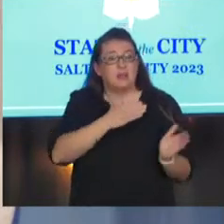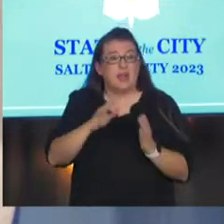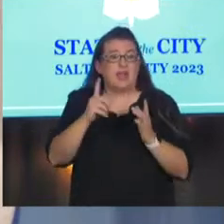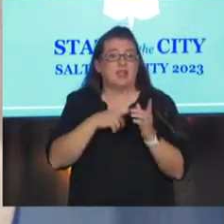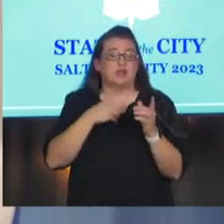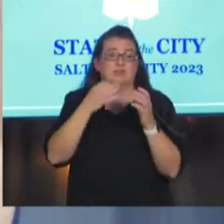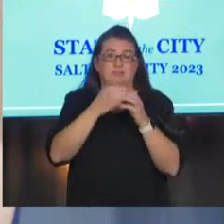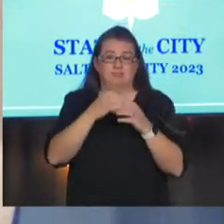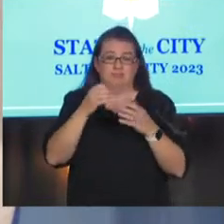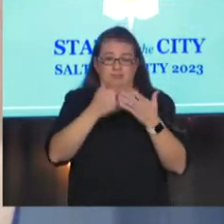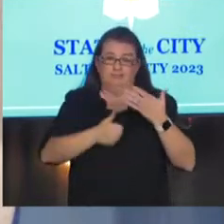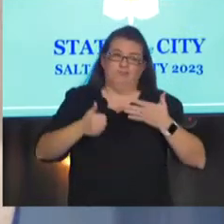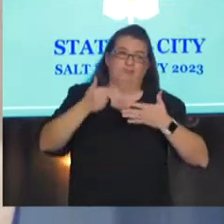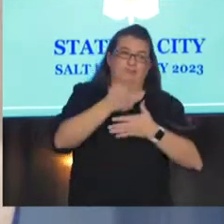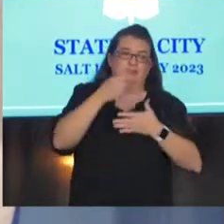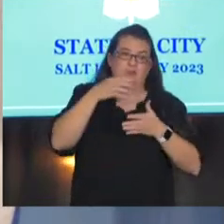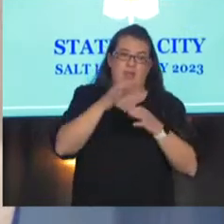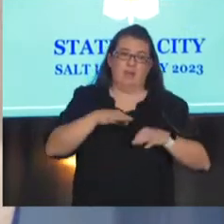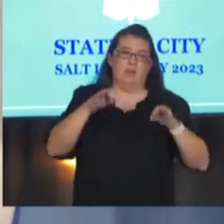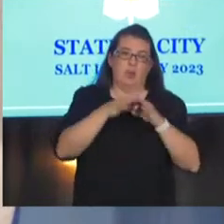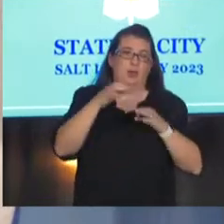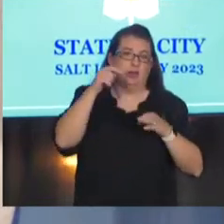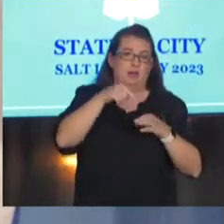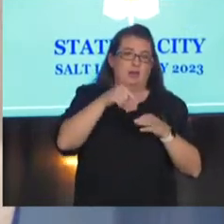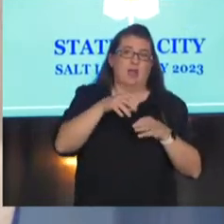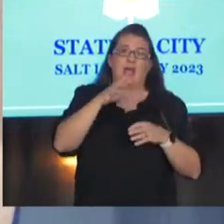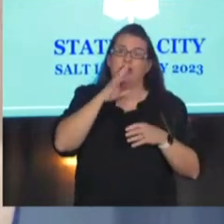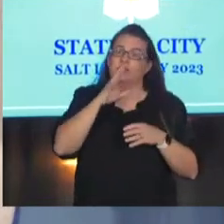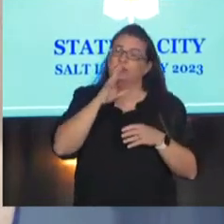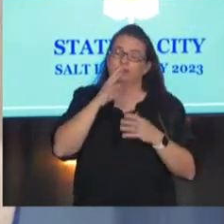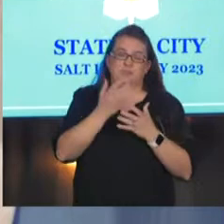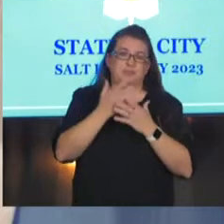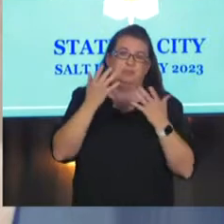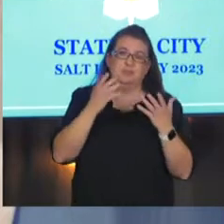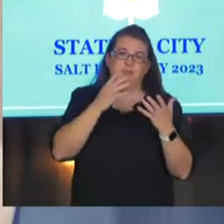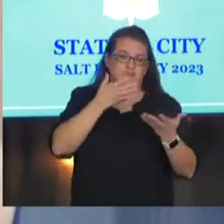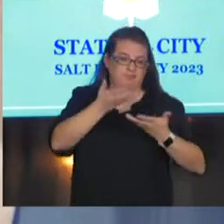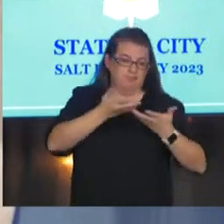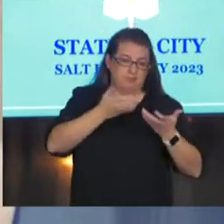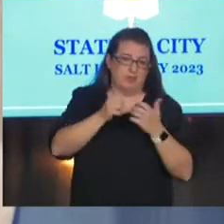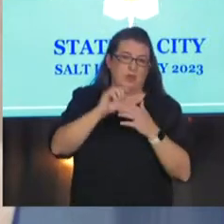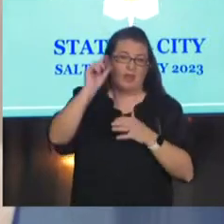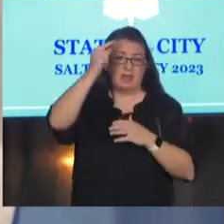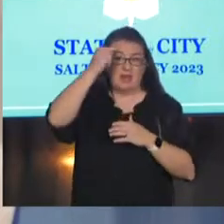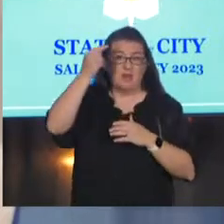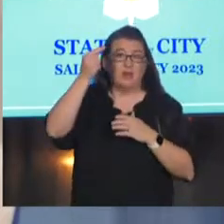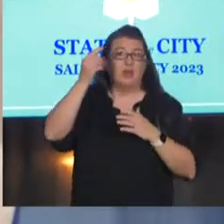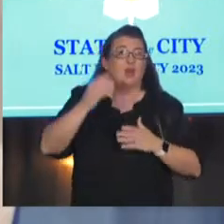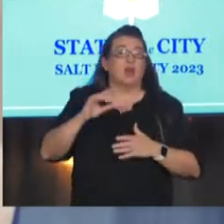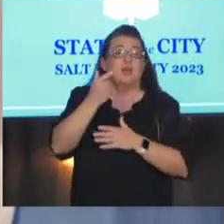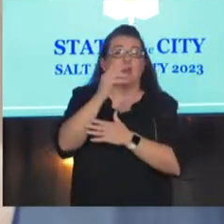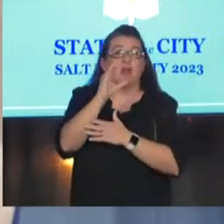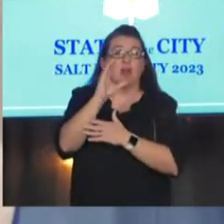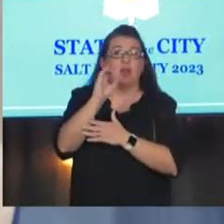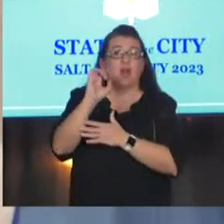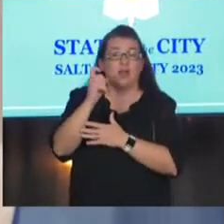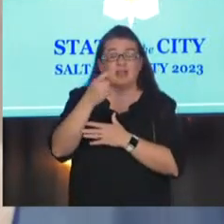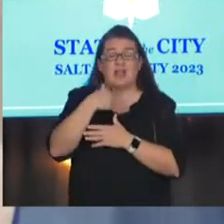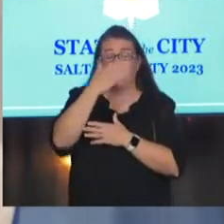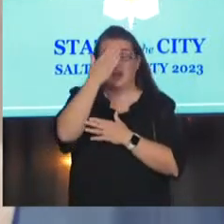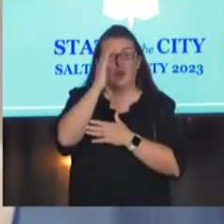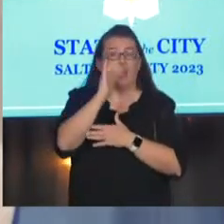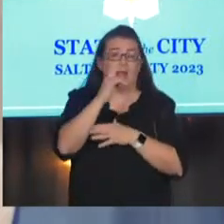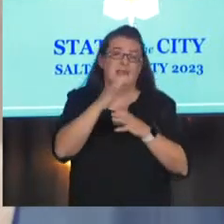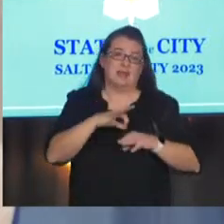session. I'm grateful for that. And I've spoken at length with Governor Cox, Speaker Wilson, and other state leaders, and I know this is important to them.